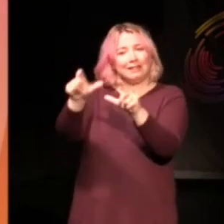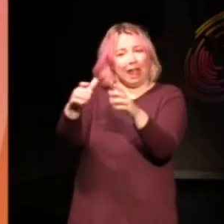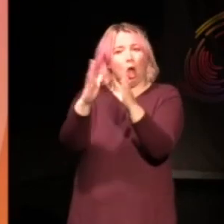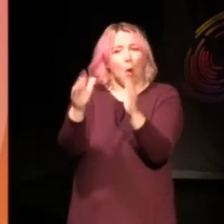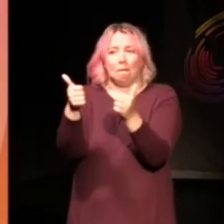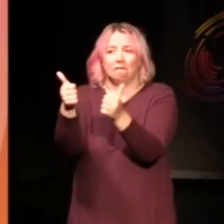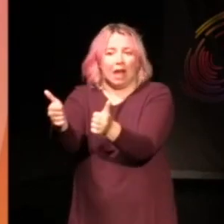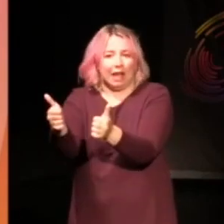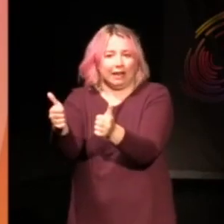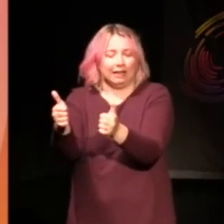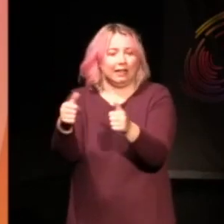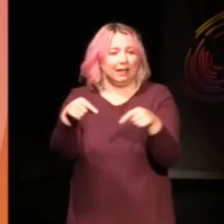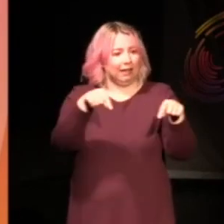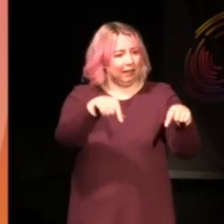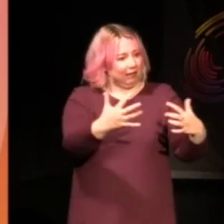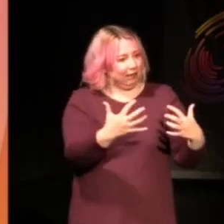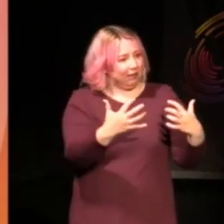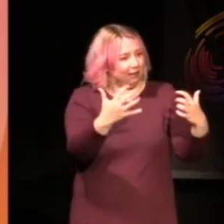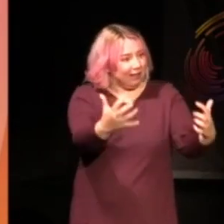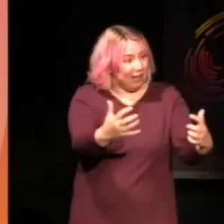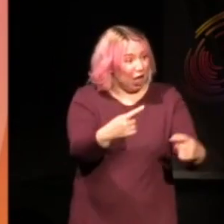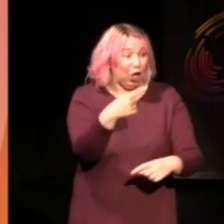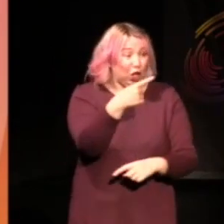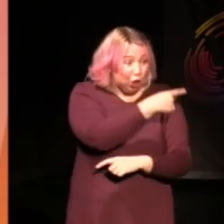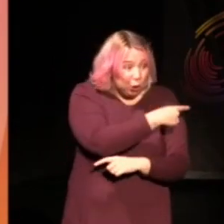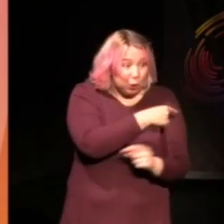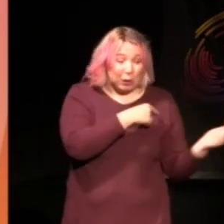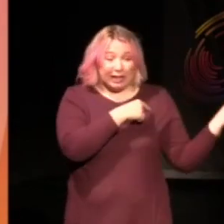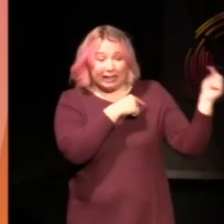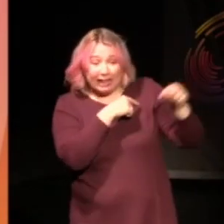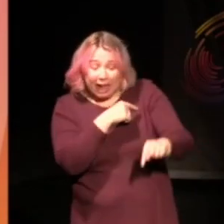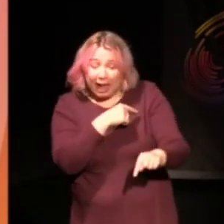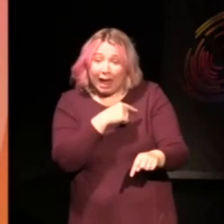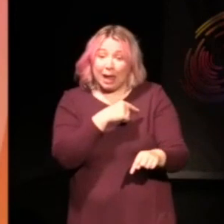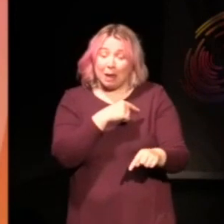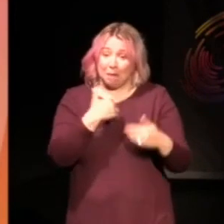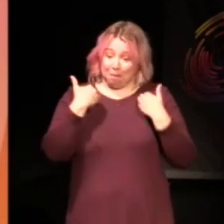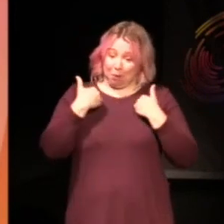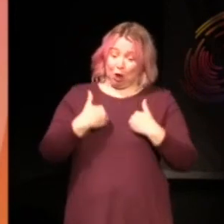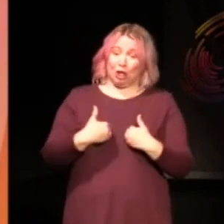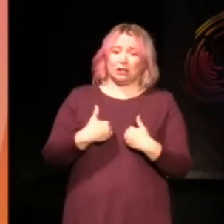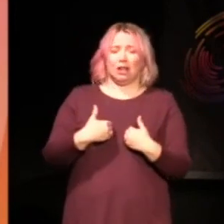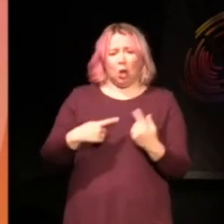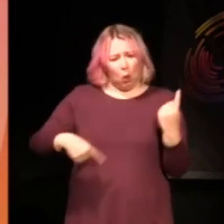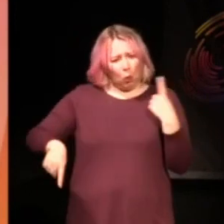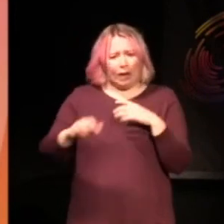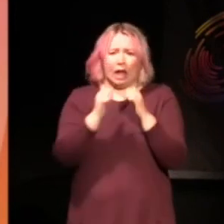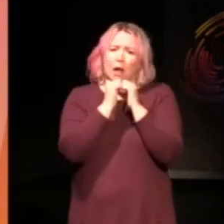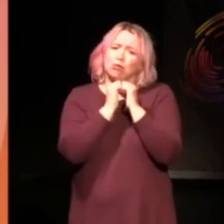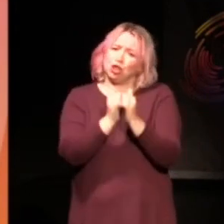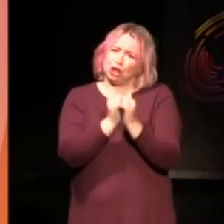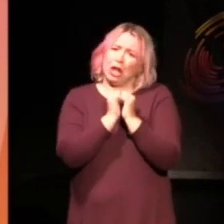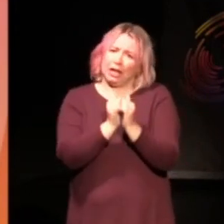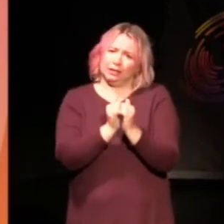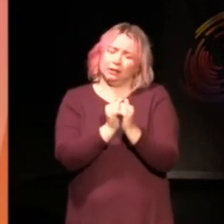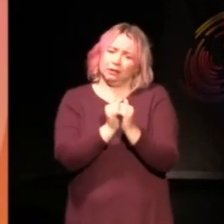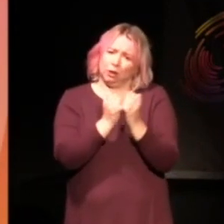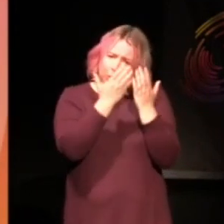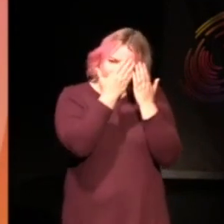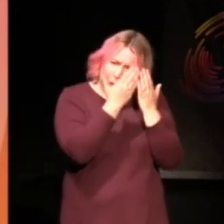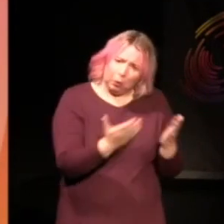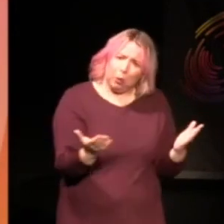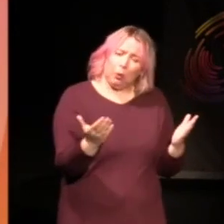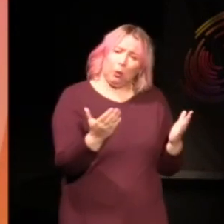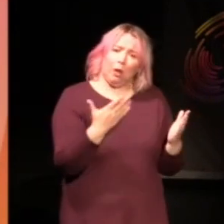you came in the flesh today, and it's very, very appreciated that you did that. It's been a